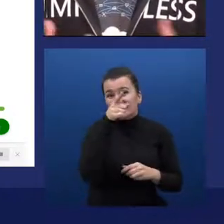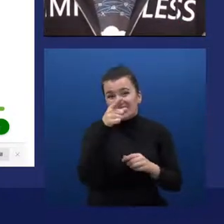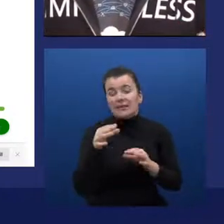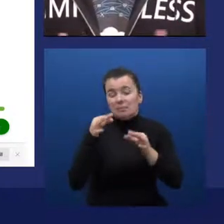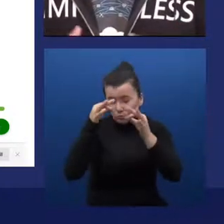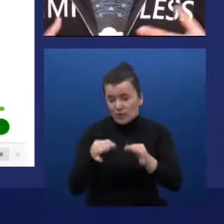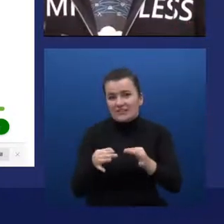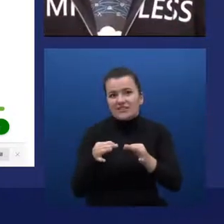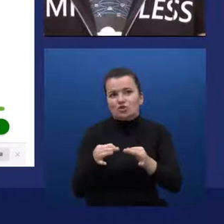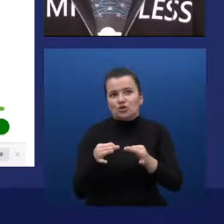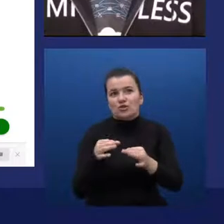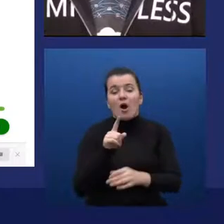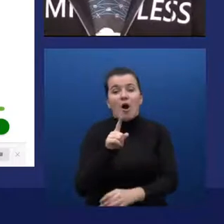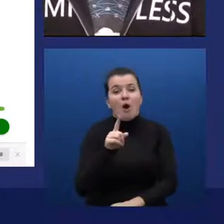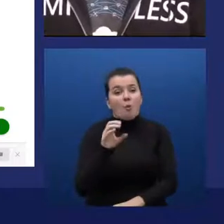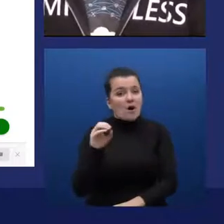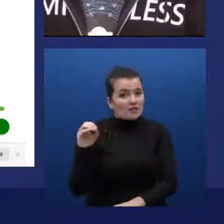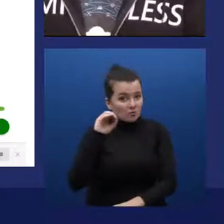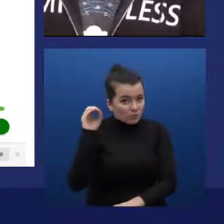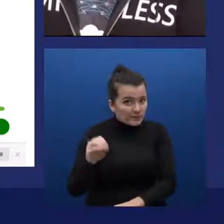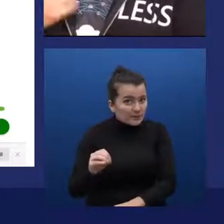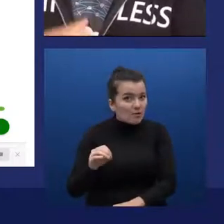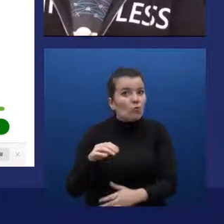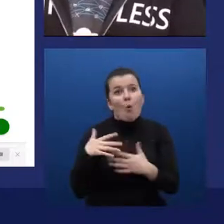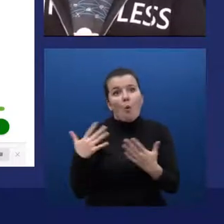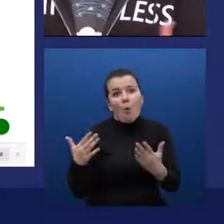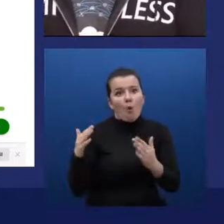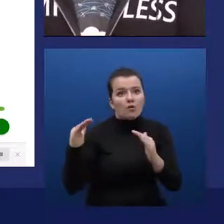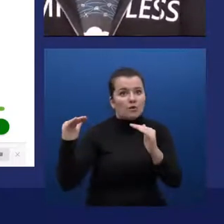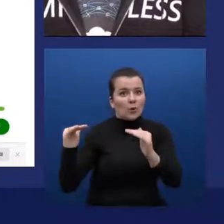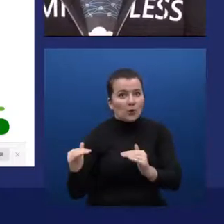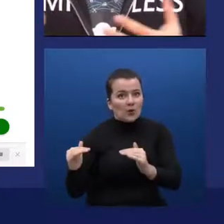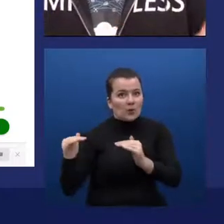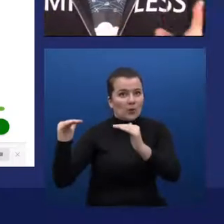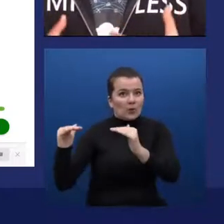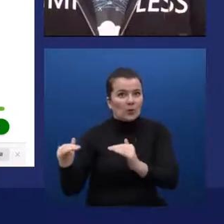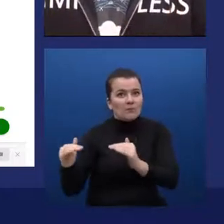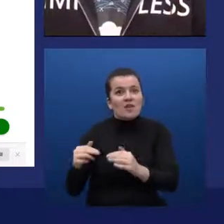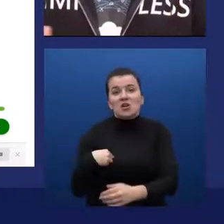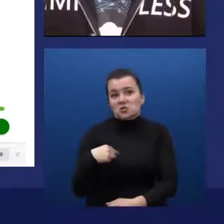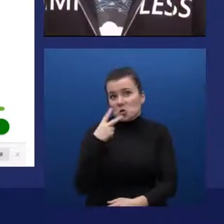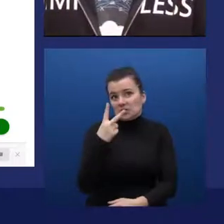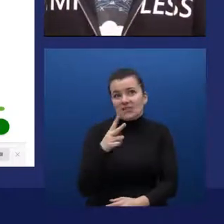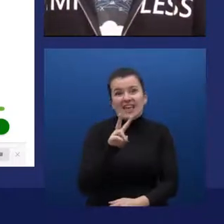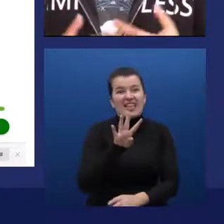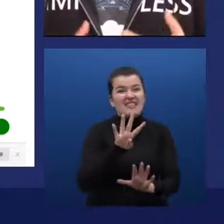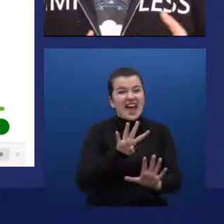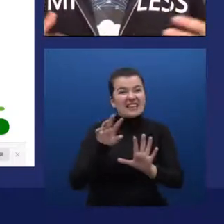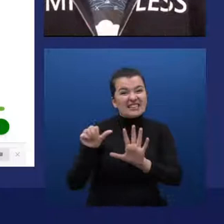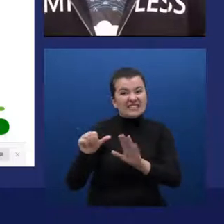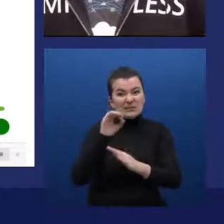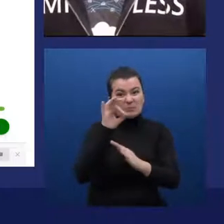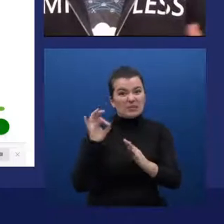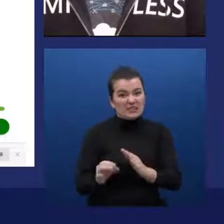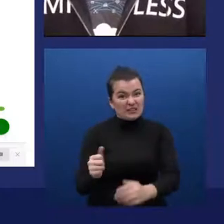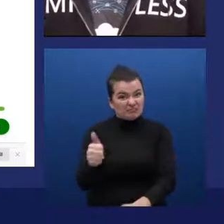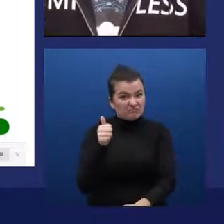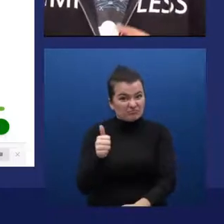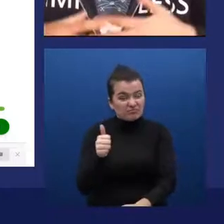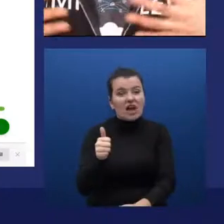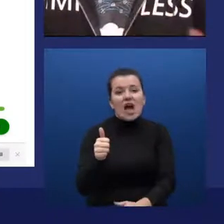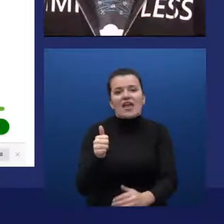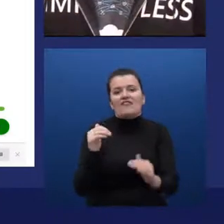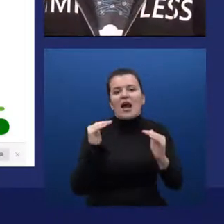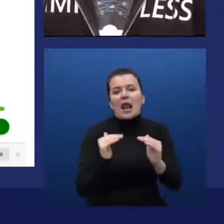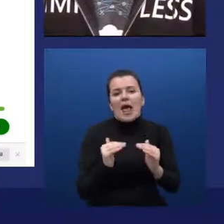looking at, what the computer vision is actually looking at, and they have a recall of 96%, which is very high. When you have more objects, you